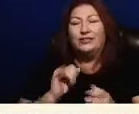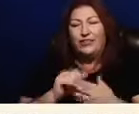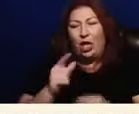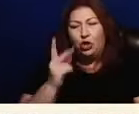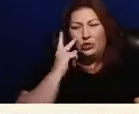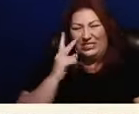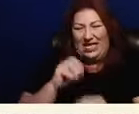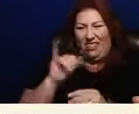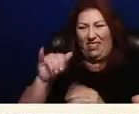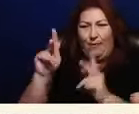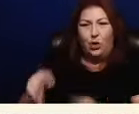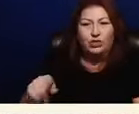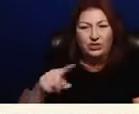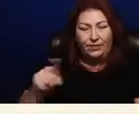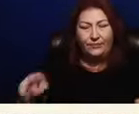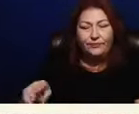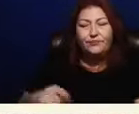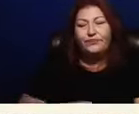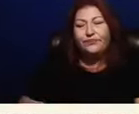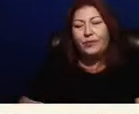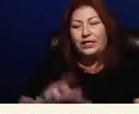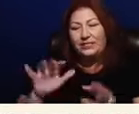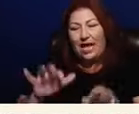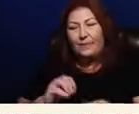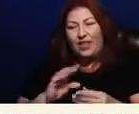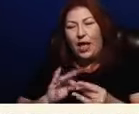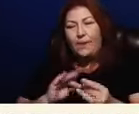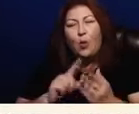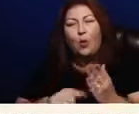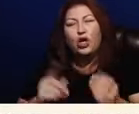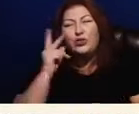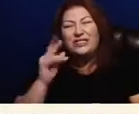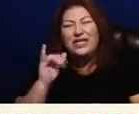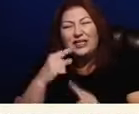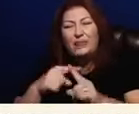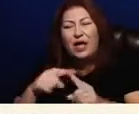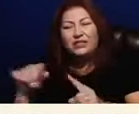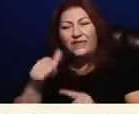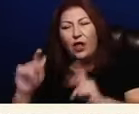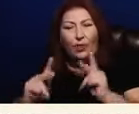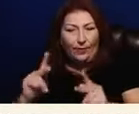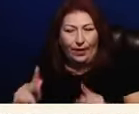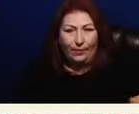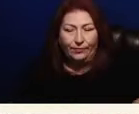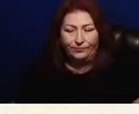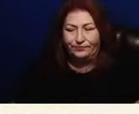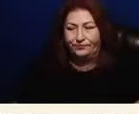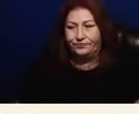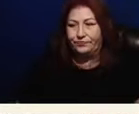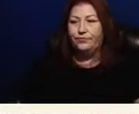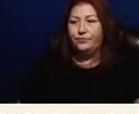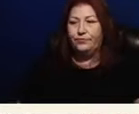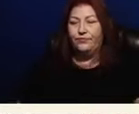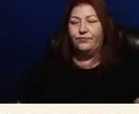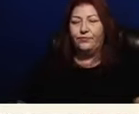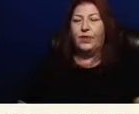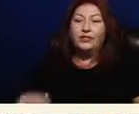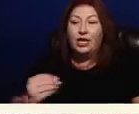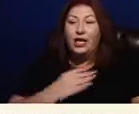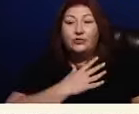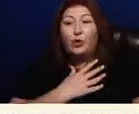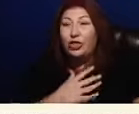them. Type in the comments, what do you see that's positive in other people? So whether it's they're inspirational, they're beautiful,